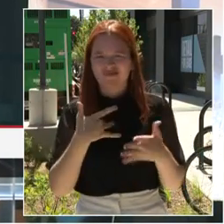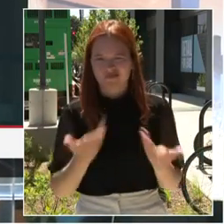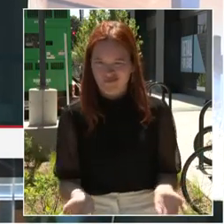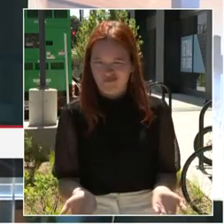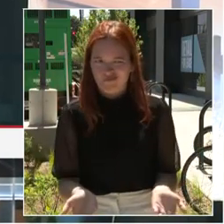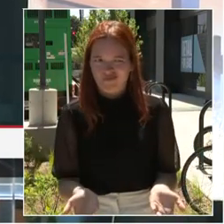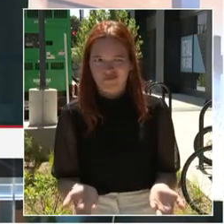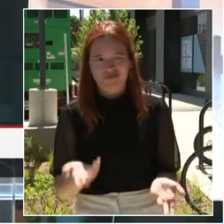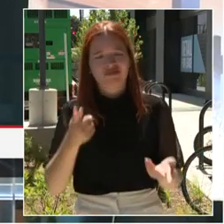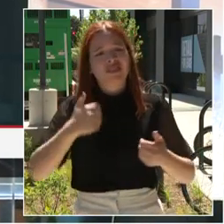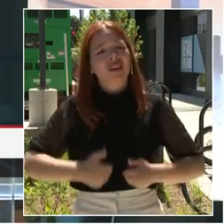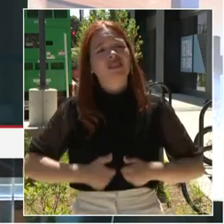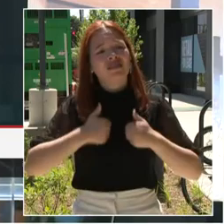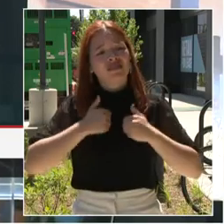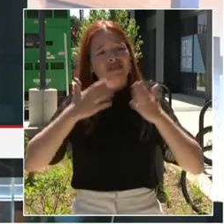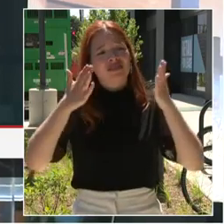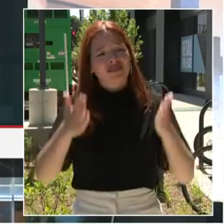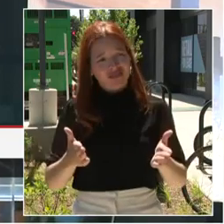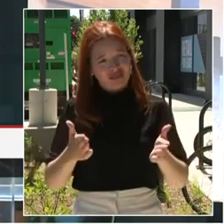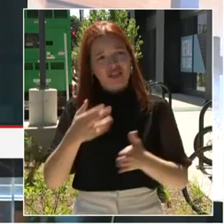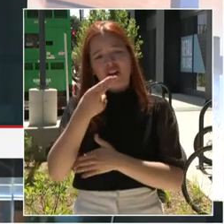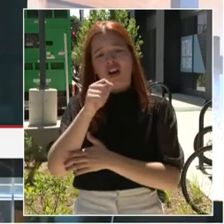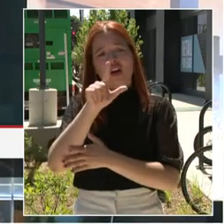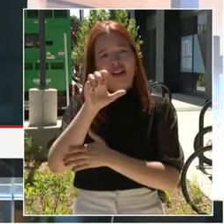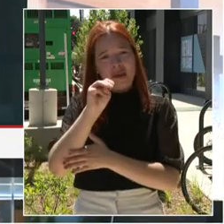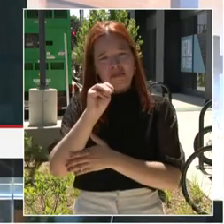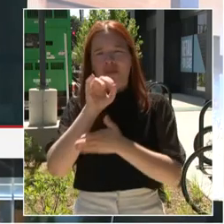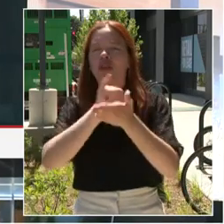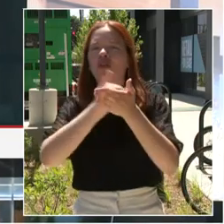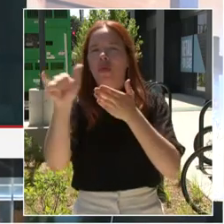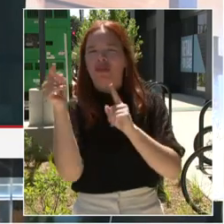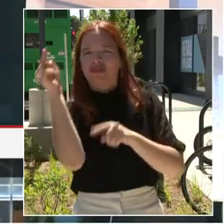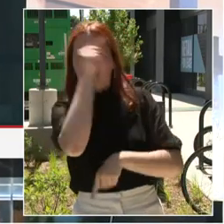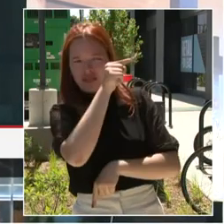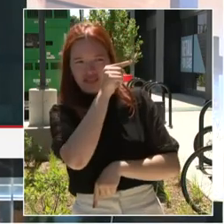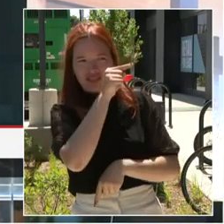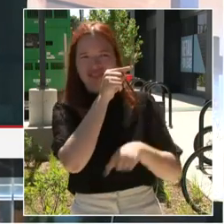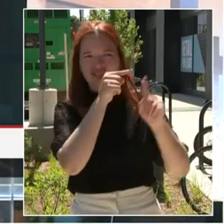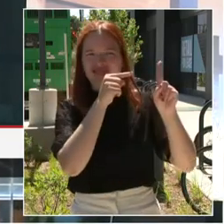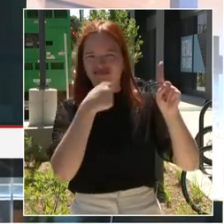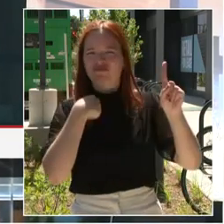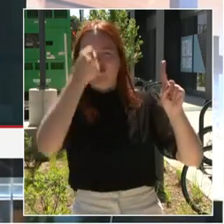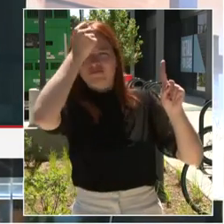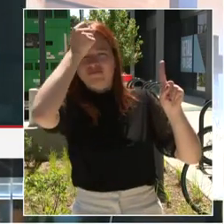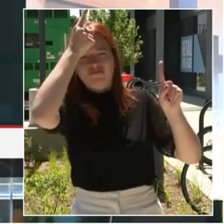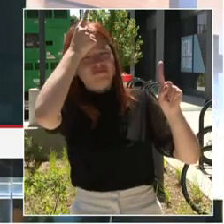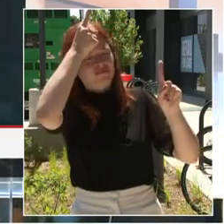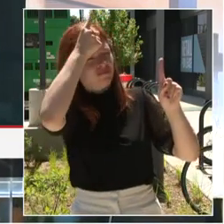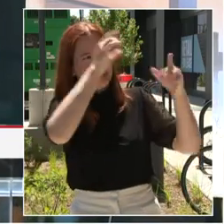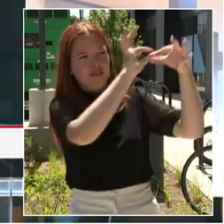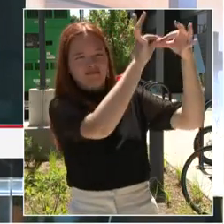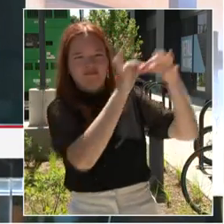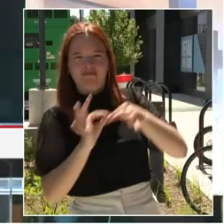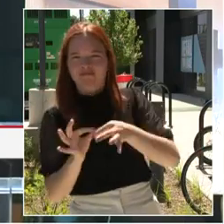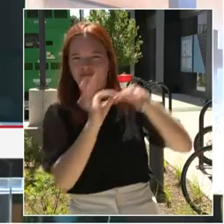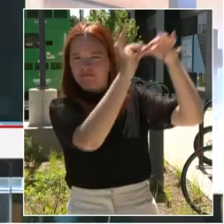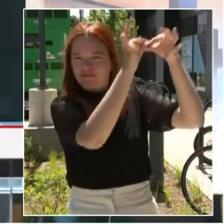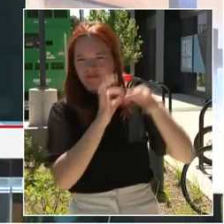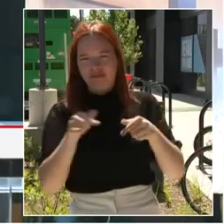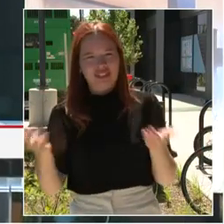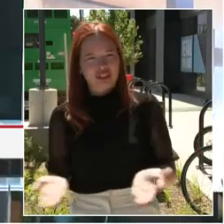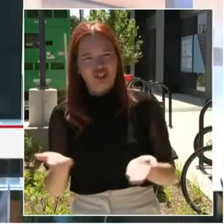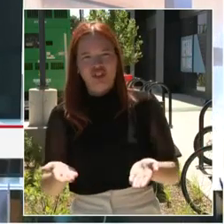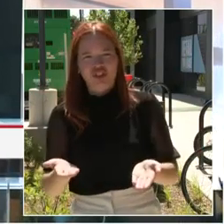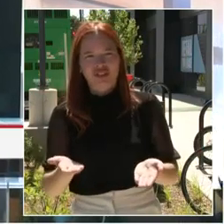8. And we, for too many years, are starved for capital, starved for investment. And so I